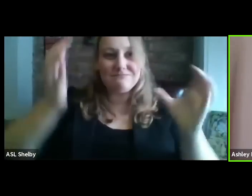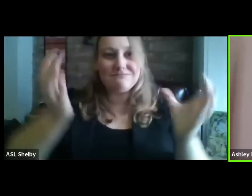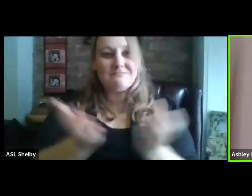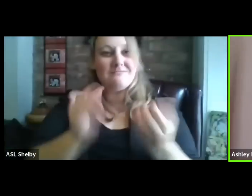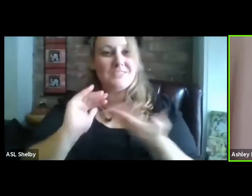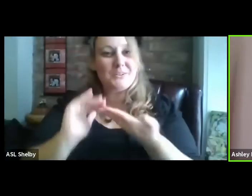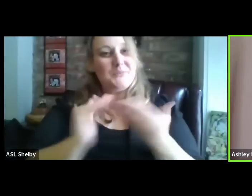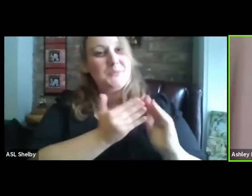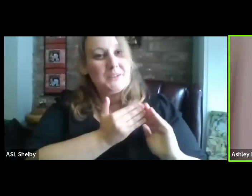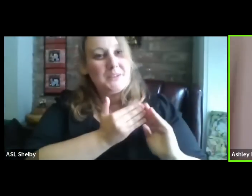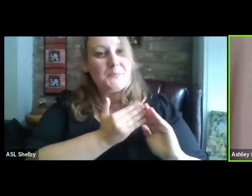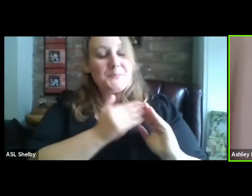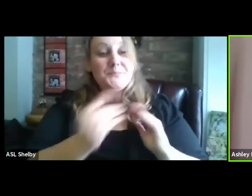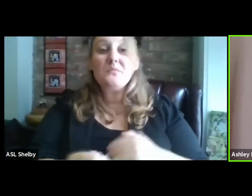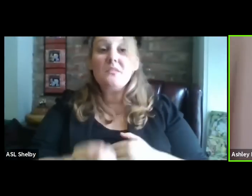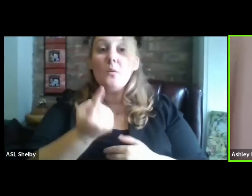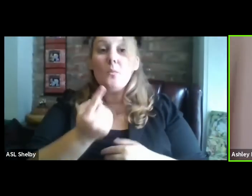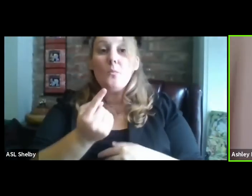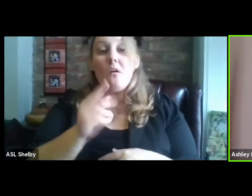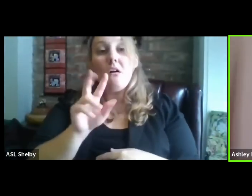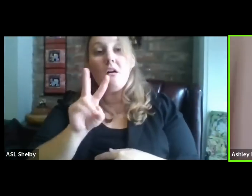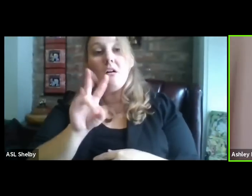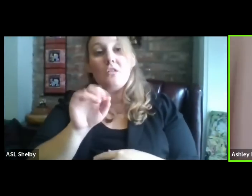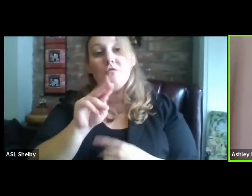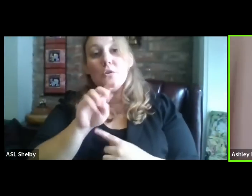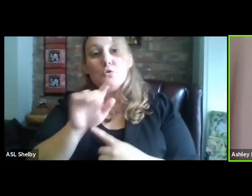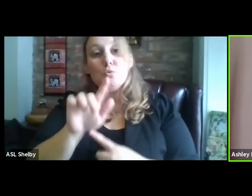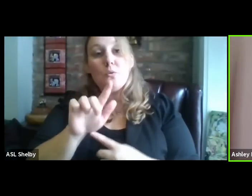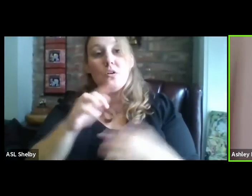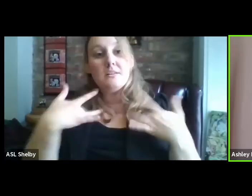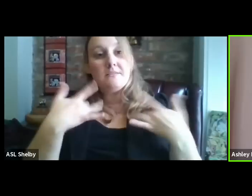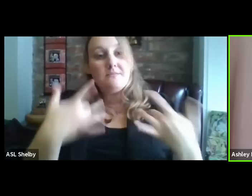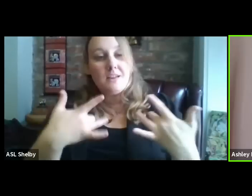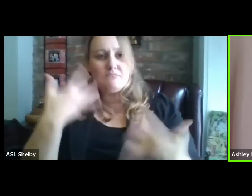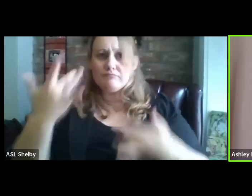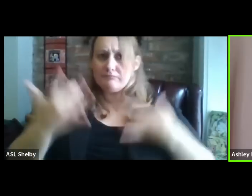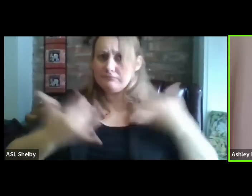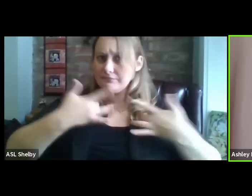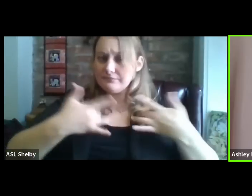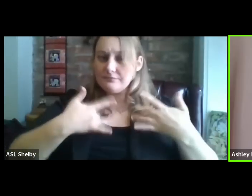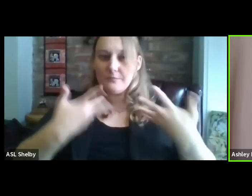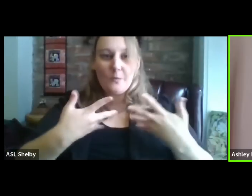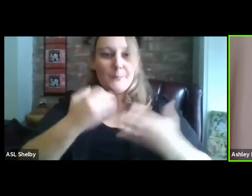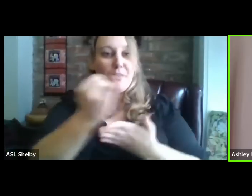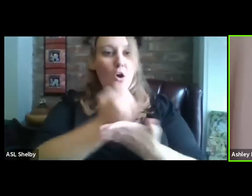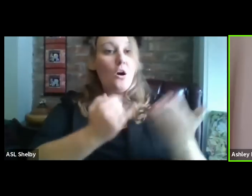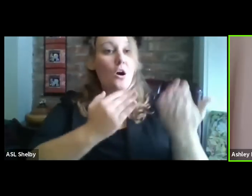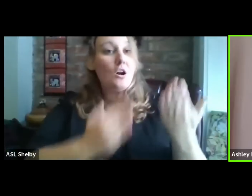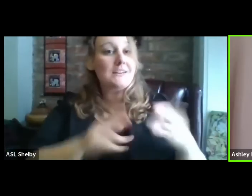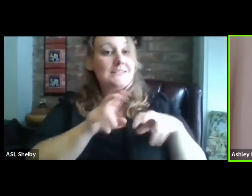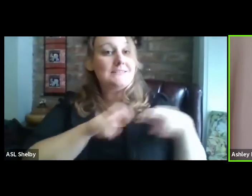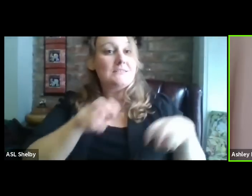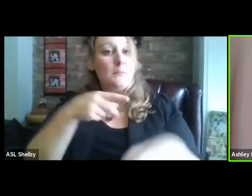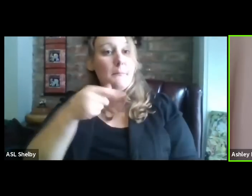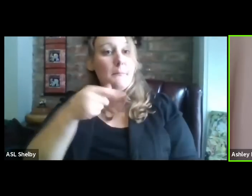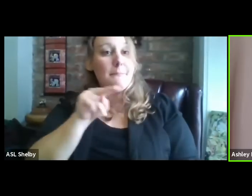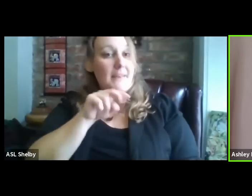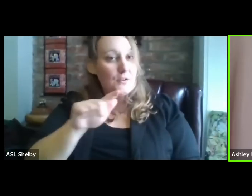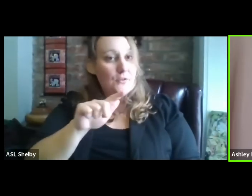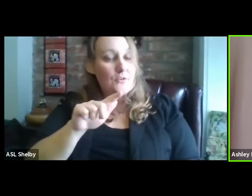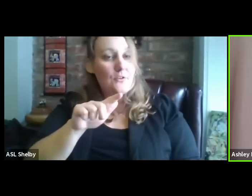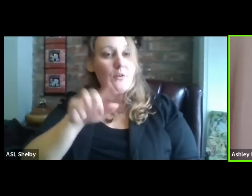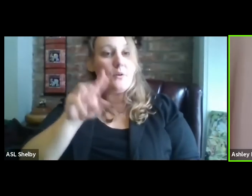virtual events that we're most excited about is our artist panel with MoMA PS1 happening tomorrow night.